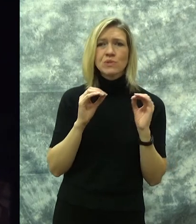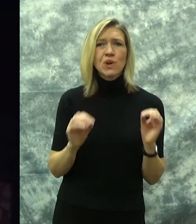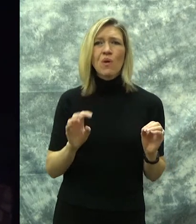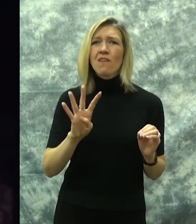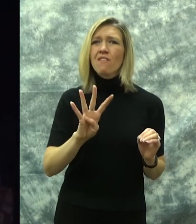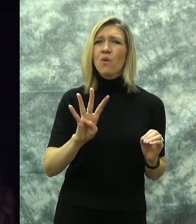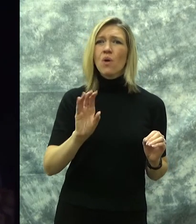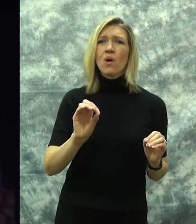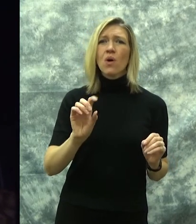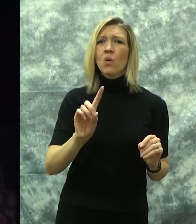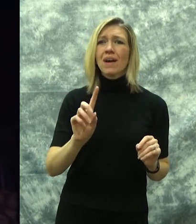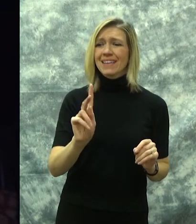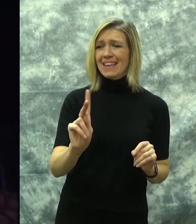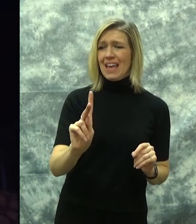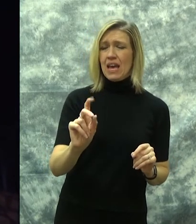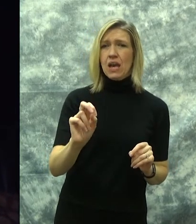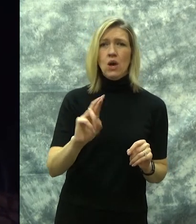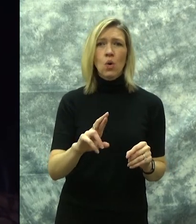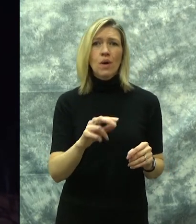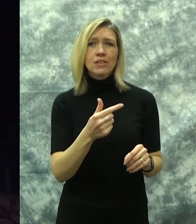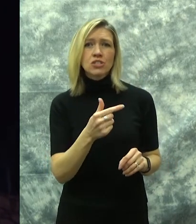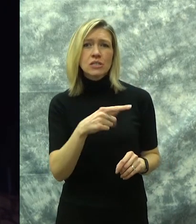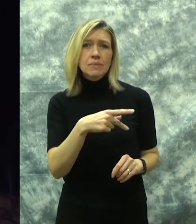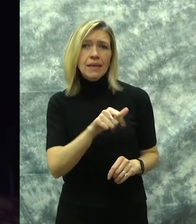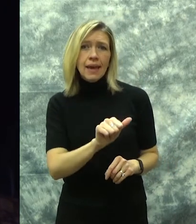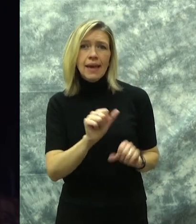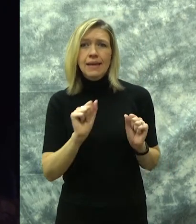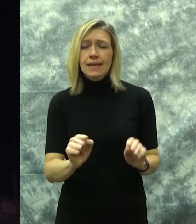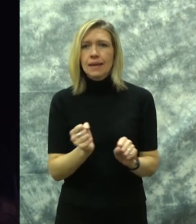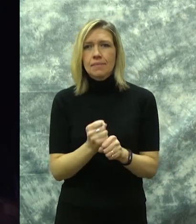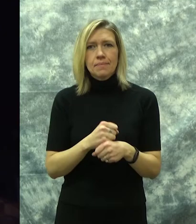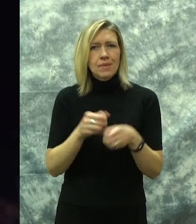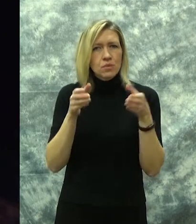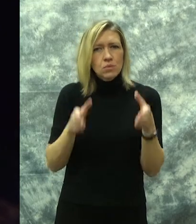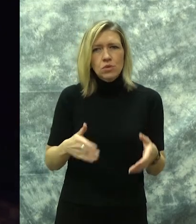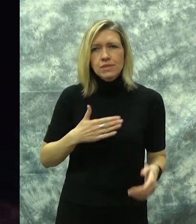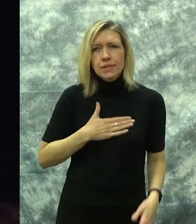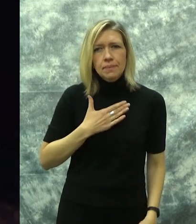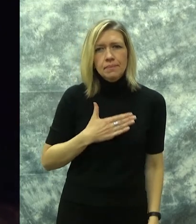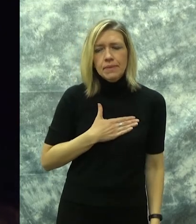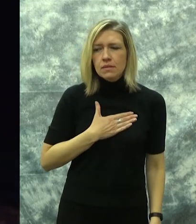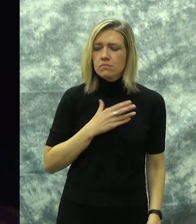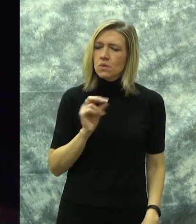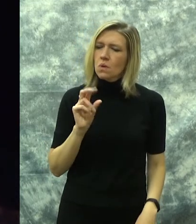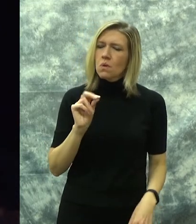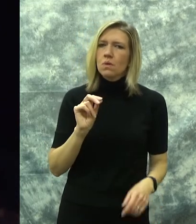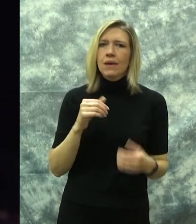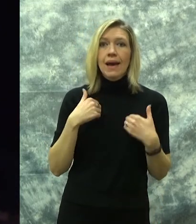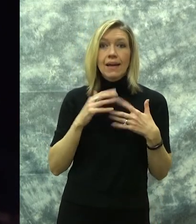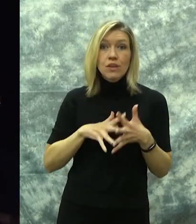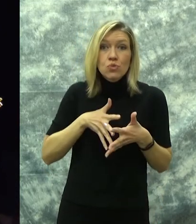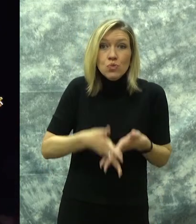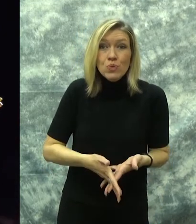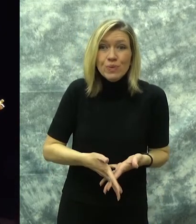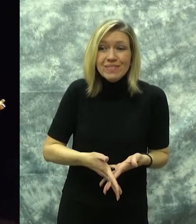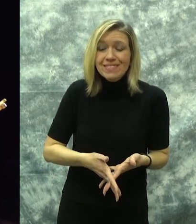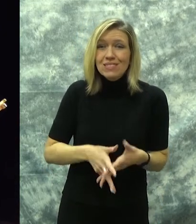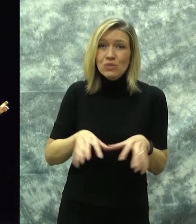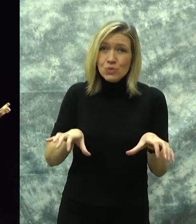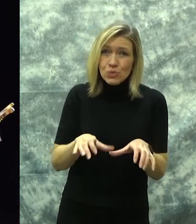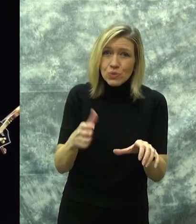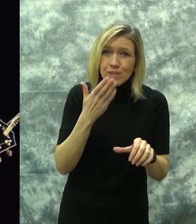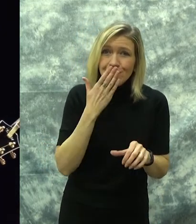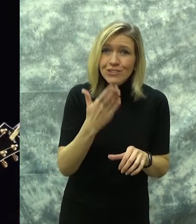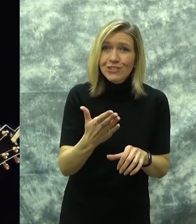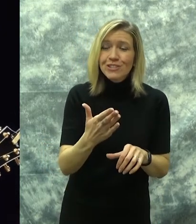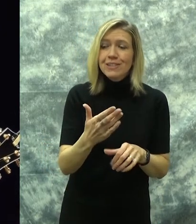GPA can make a happy man. It's having roots, doing good, helping out where